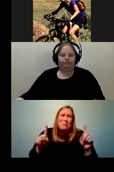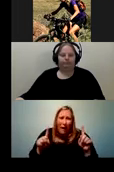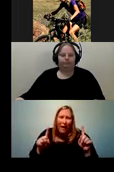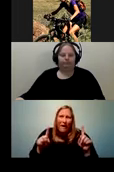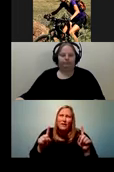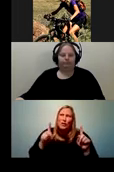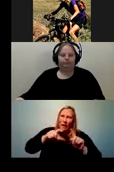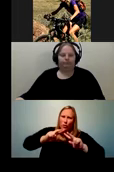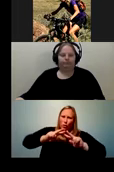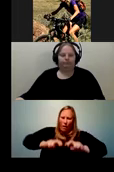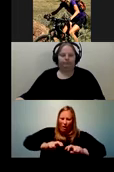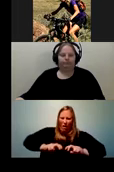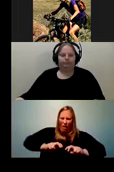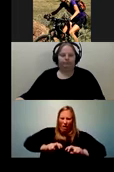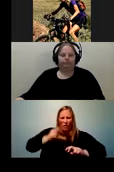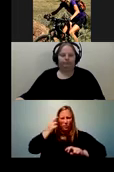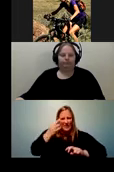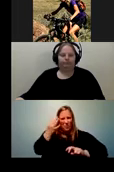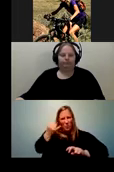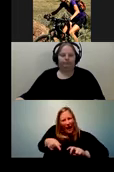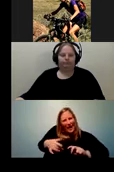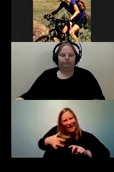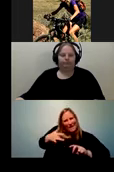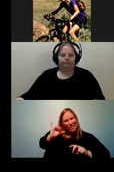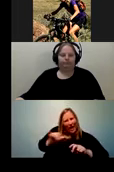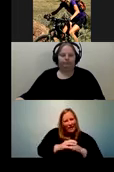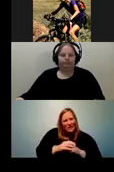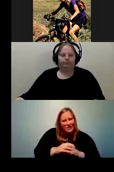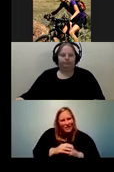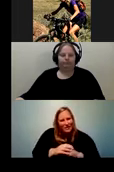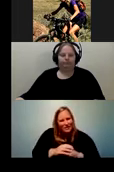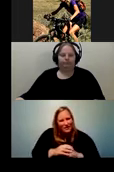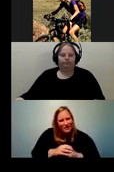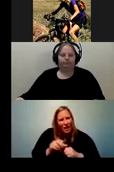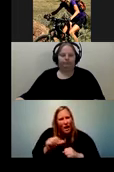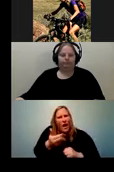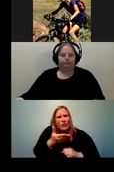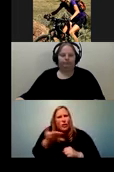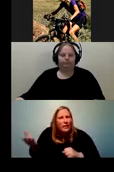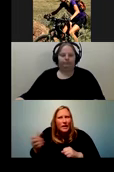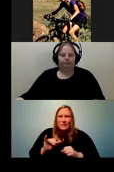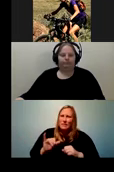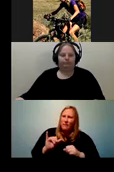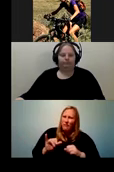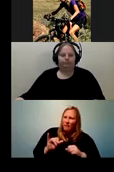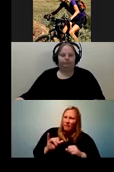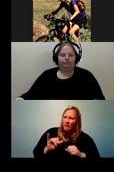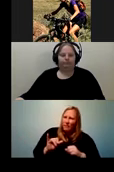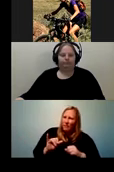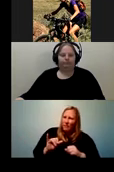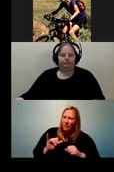baby corn, if we can do something like this with other things that maybe aren't that important, how many times do we do this in our